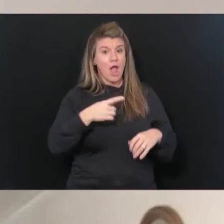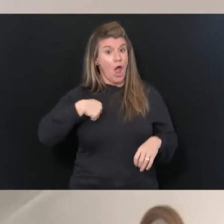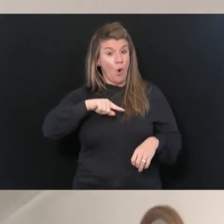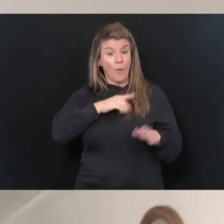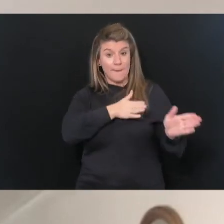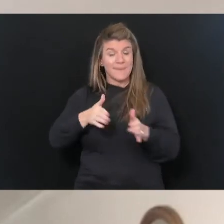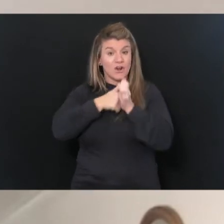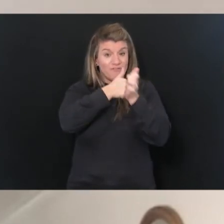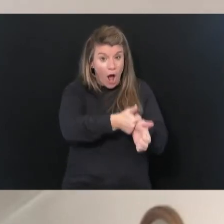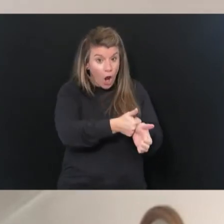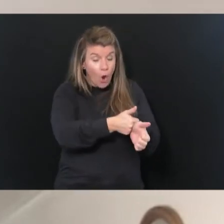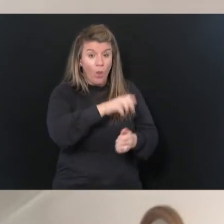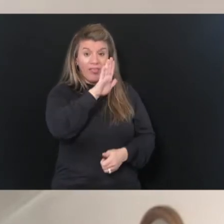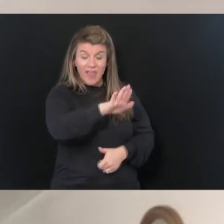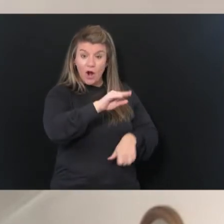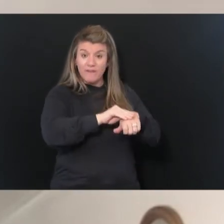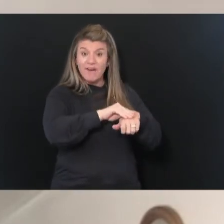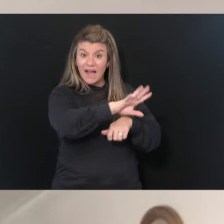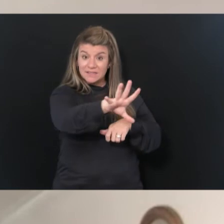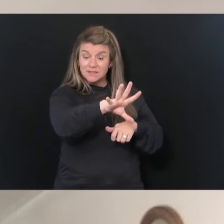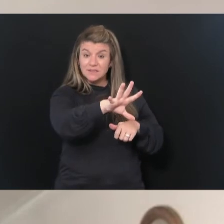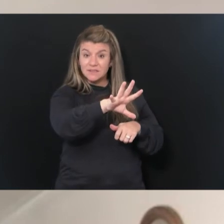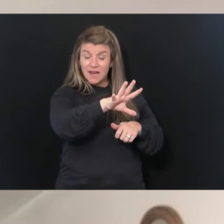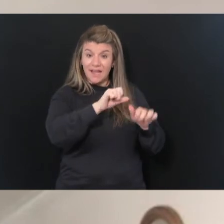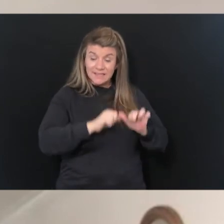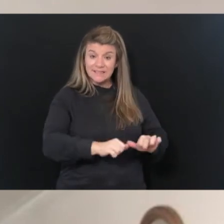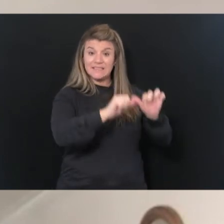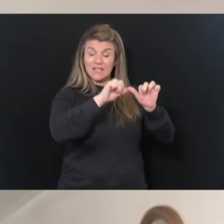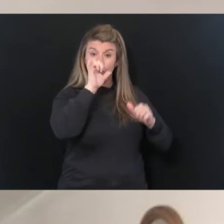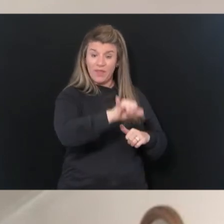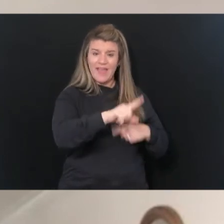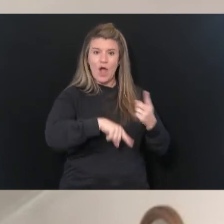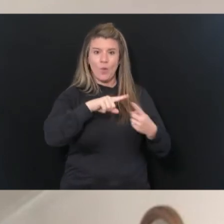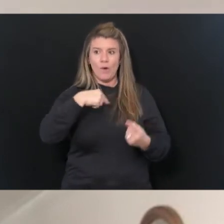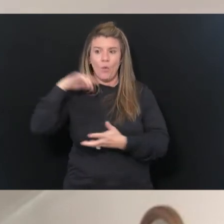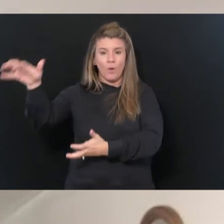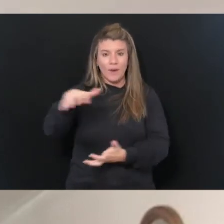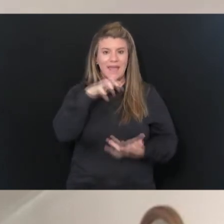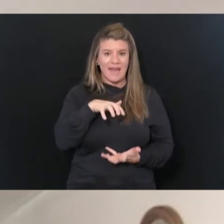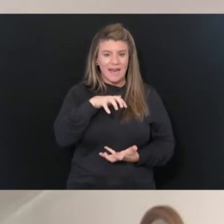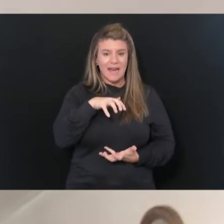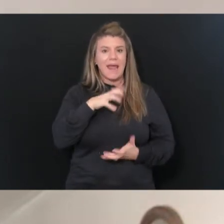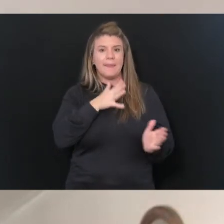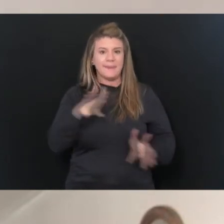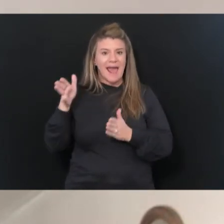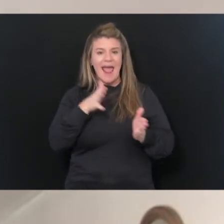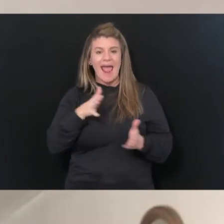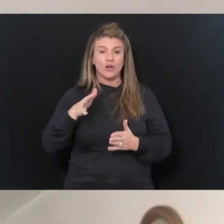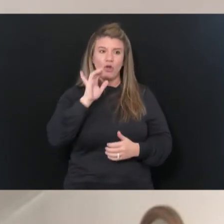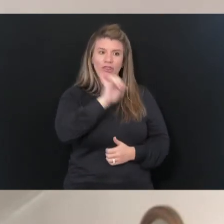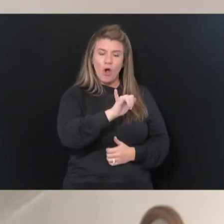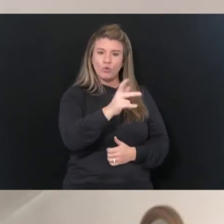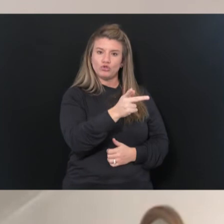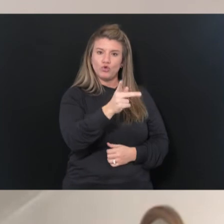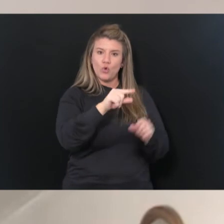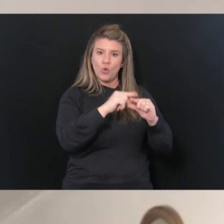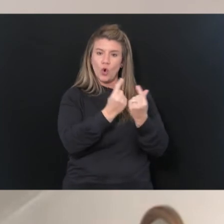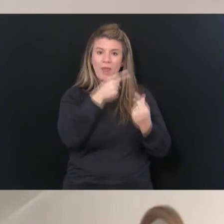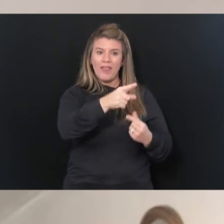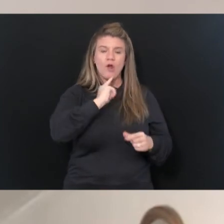advice and be consistent, I think, when we roll out that prioritization plan in these two groups as